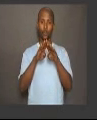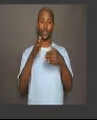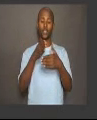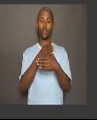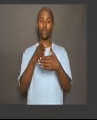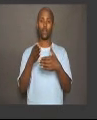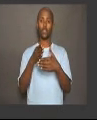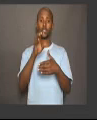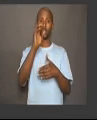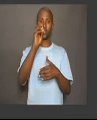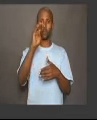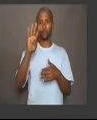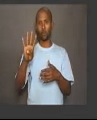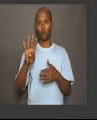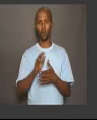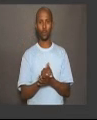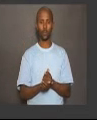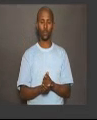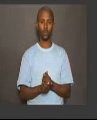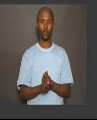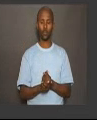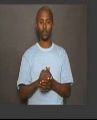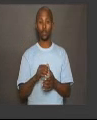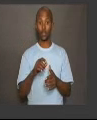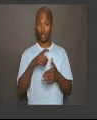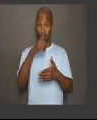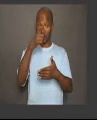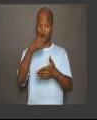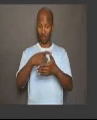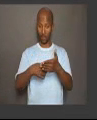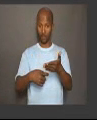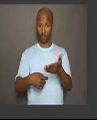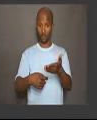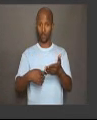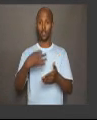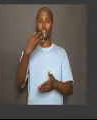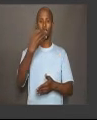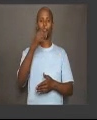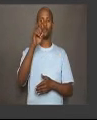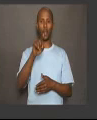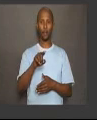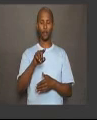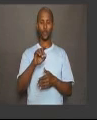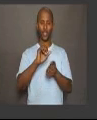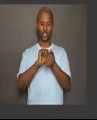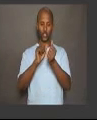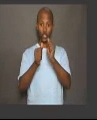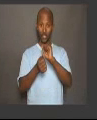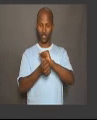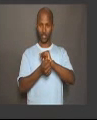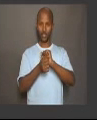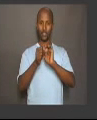0, 4. As a result, f prime changes